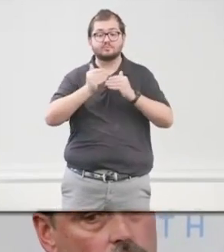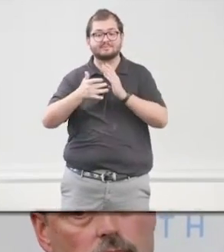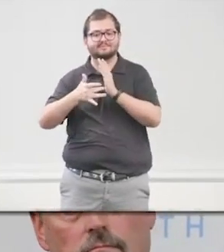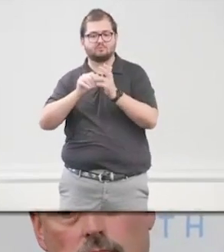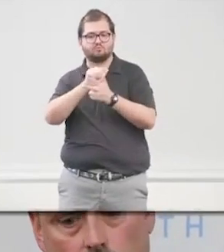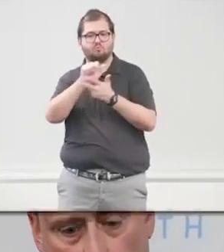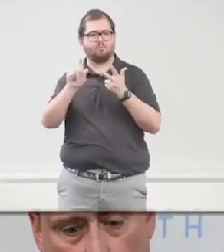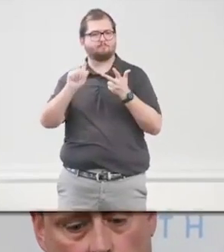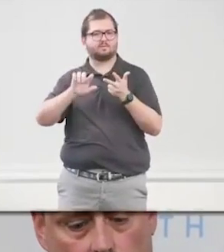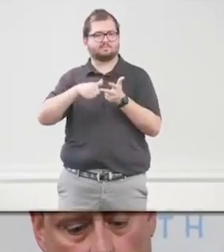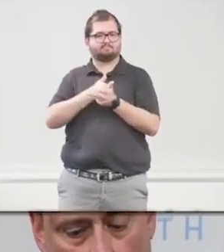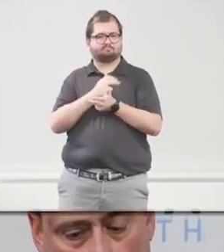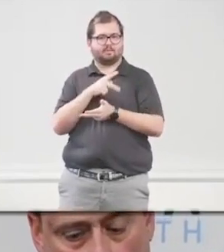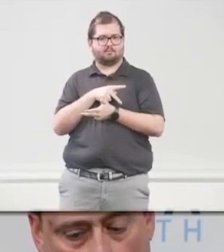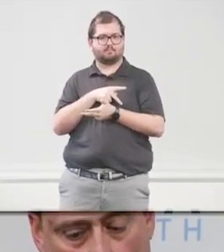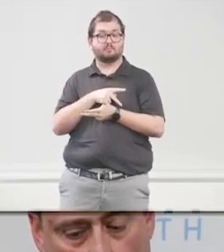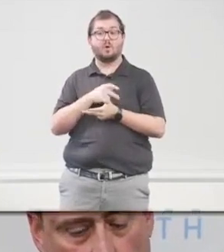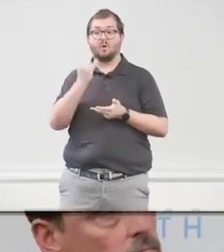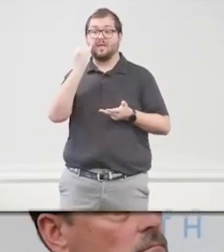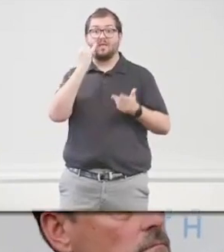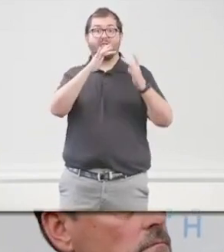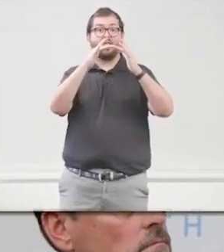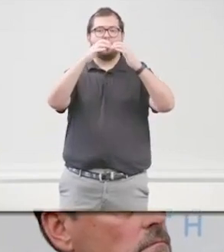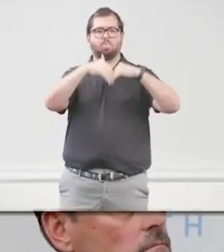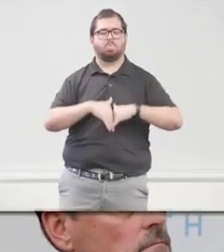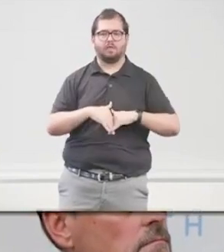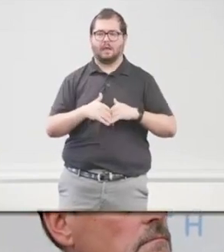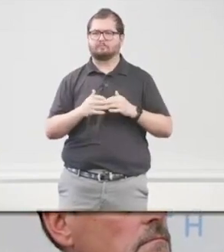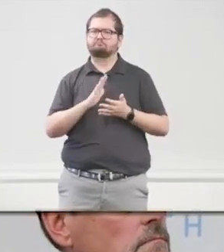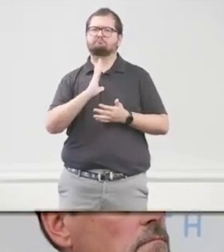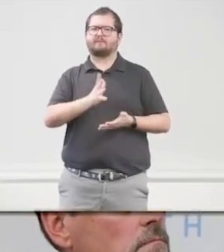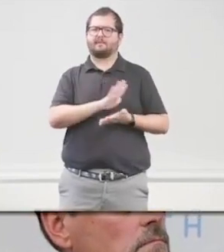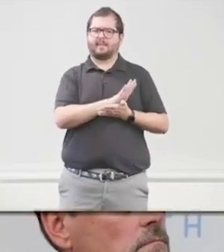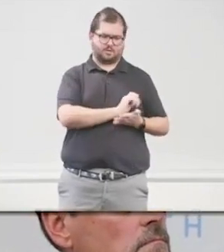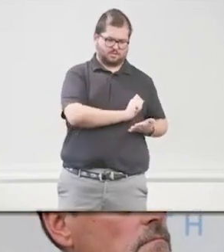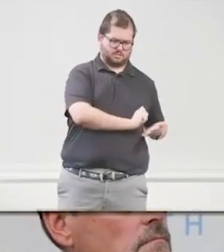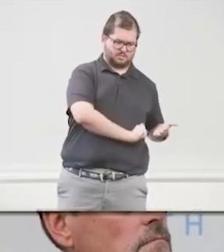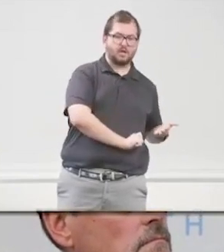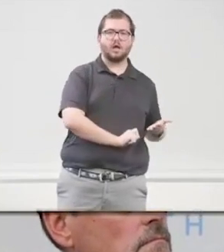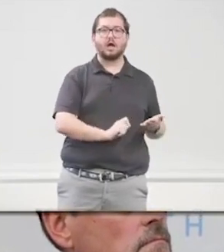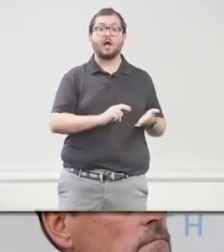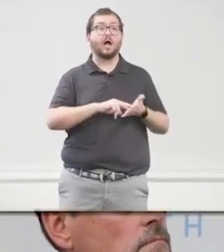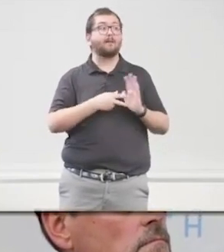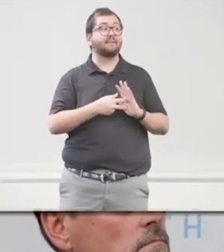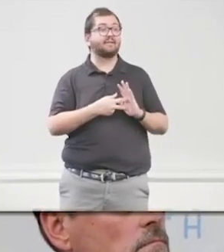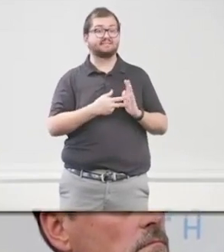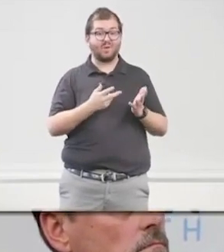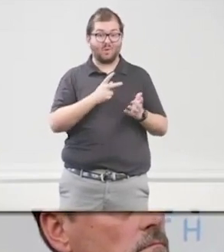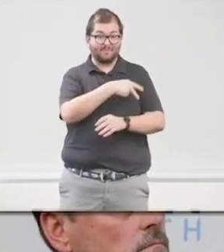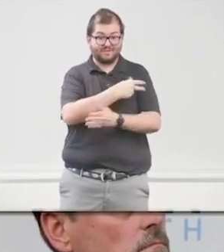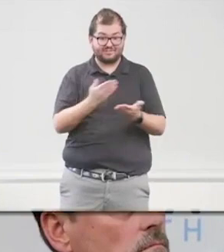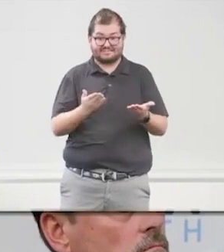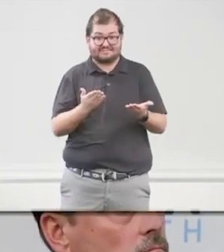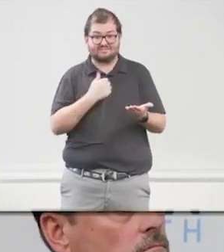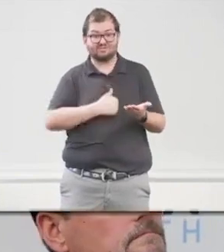So going back to paper when things hit the fan so that you can actually react and you don't have to send your patients elsewhere. Very,